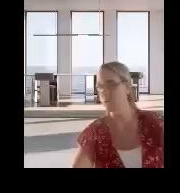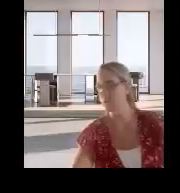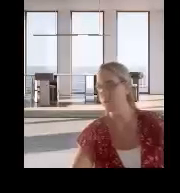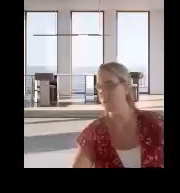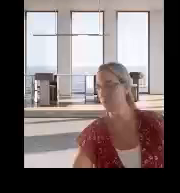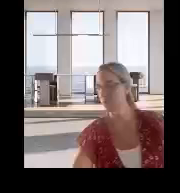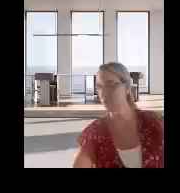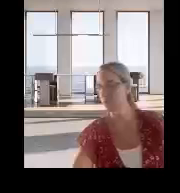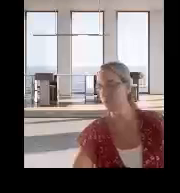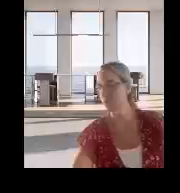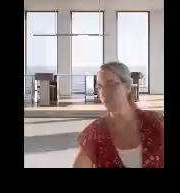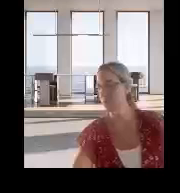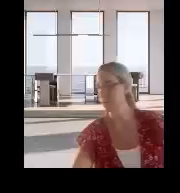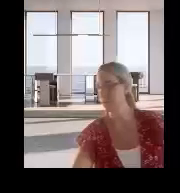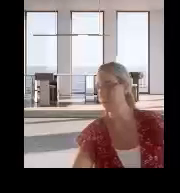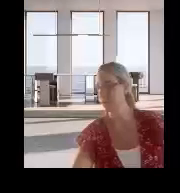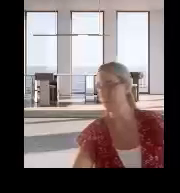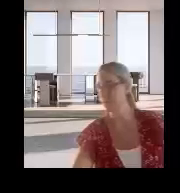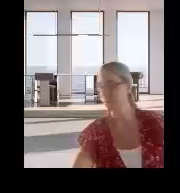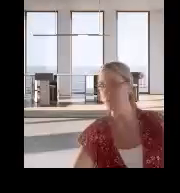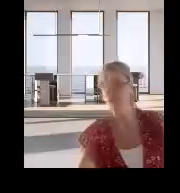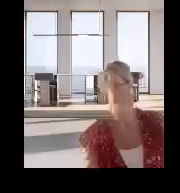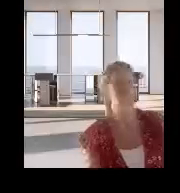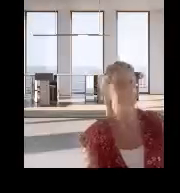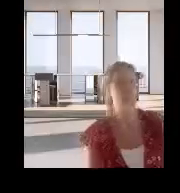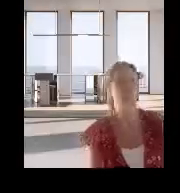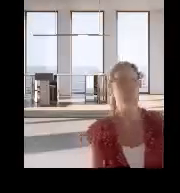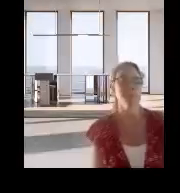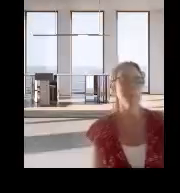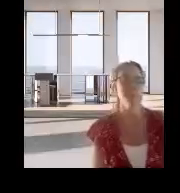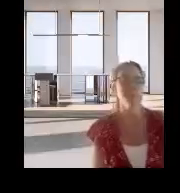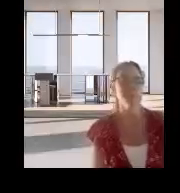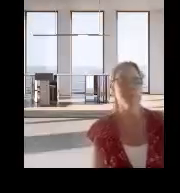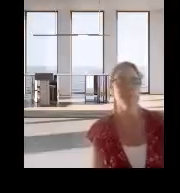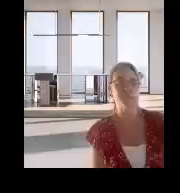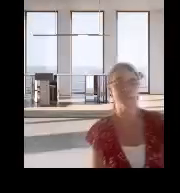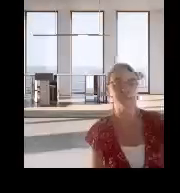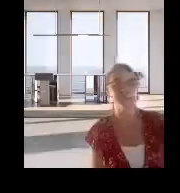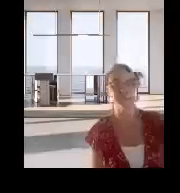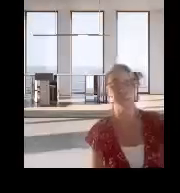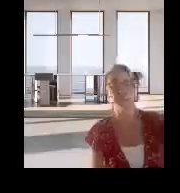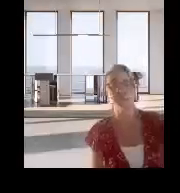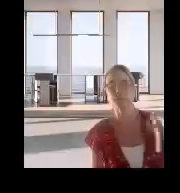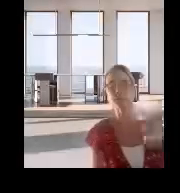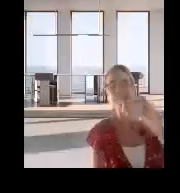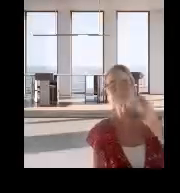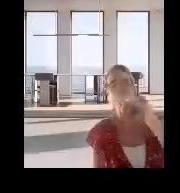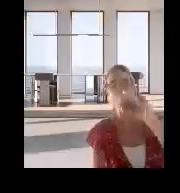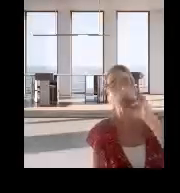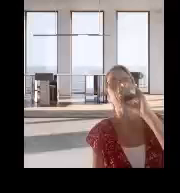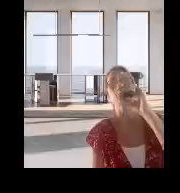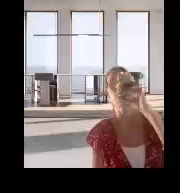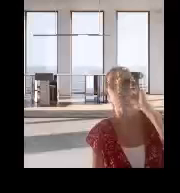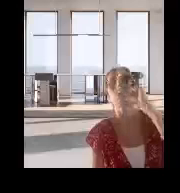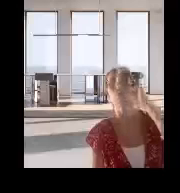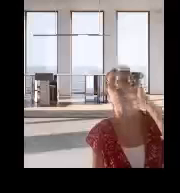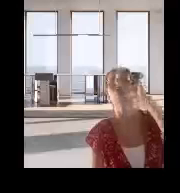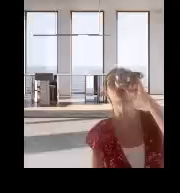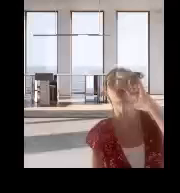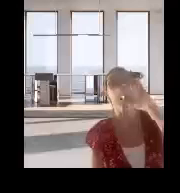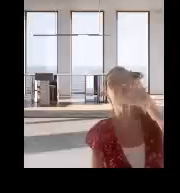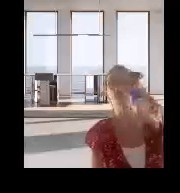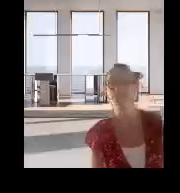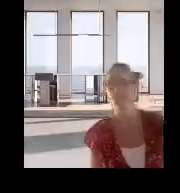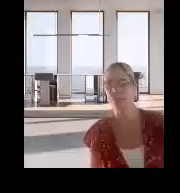position. So the current experiential learning coordinator's workload is rather complex and has a number of different provides a lot of